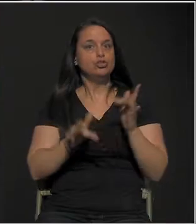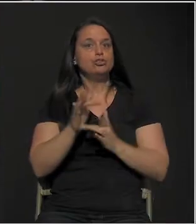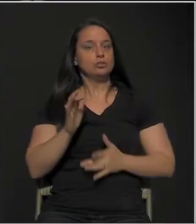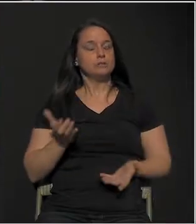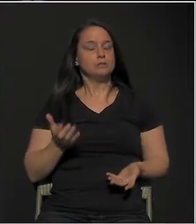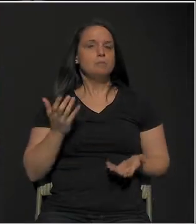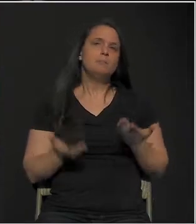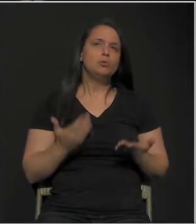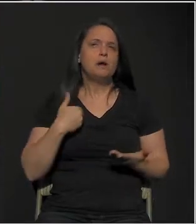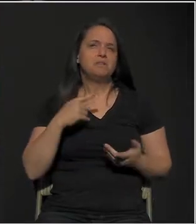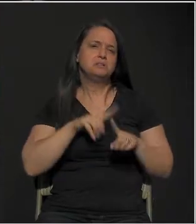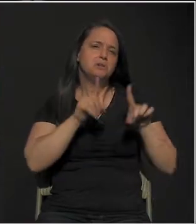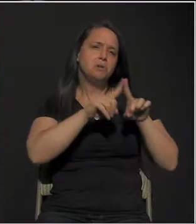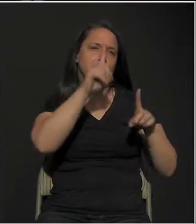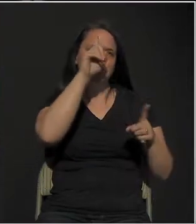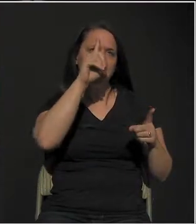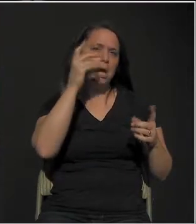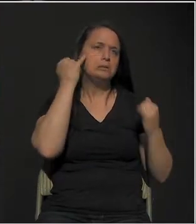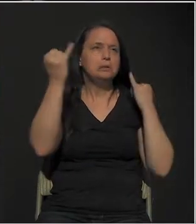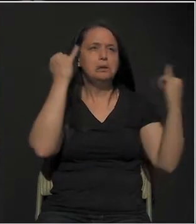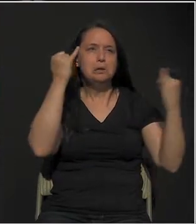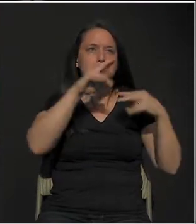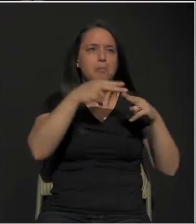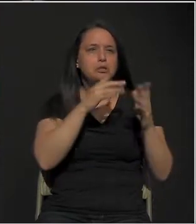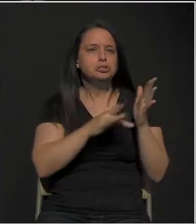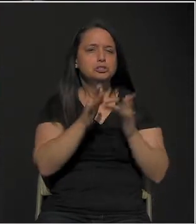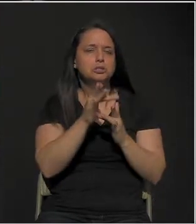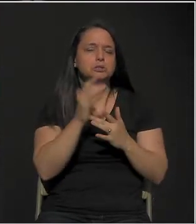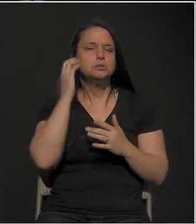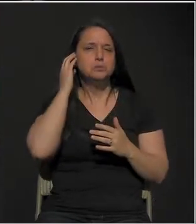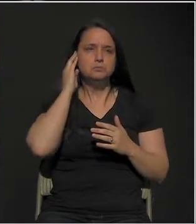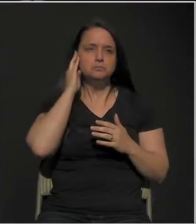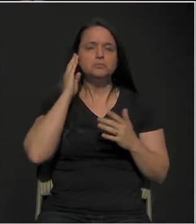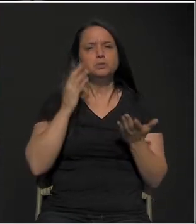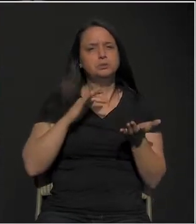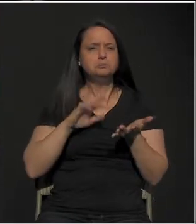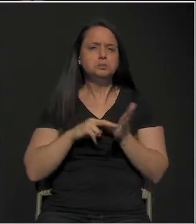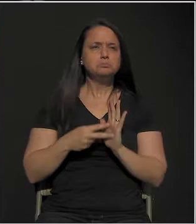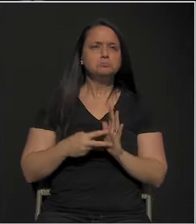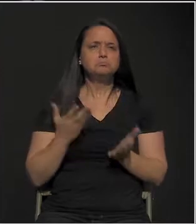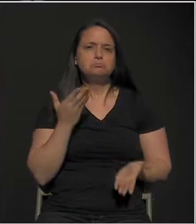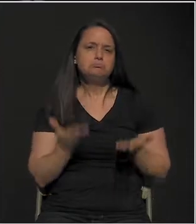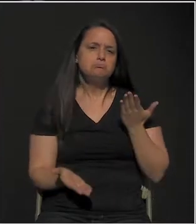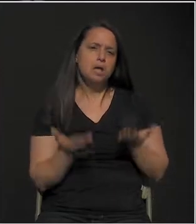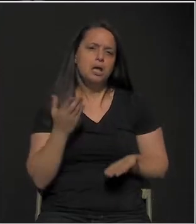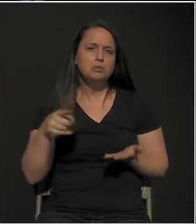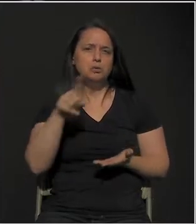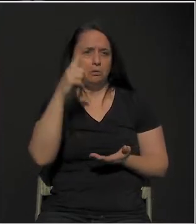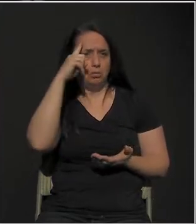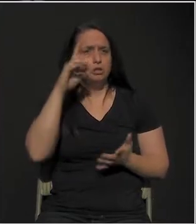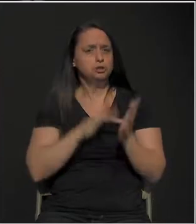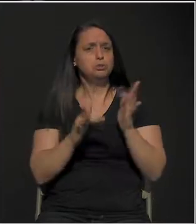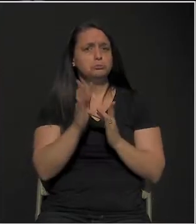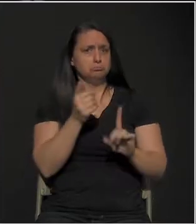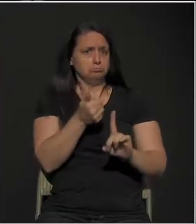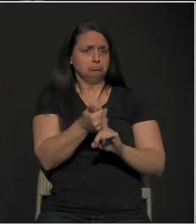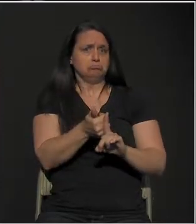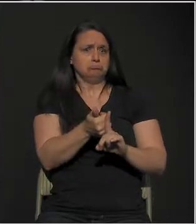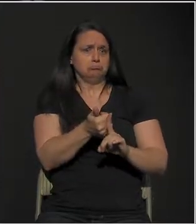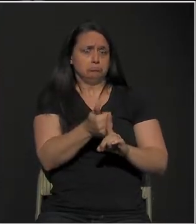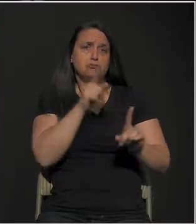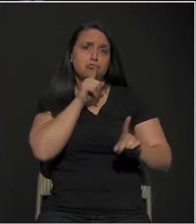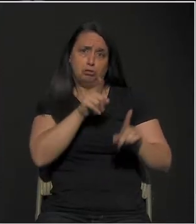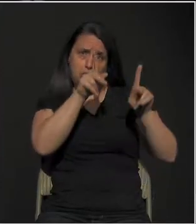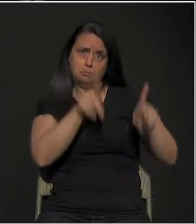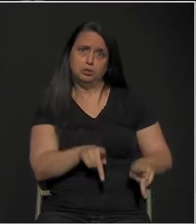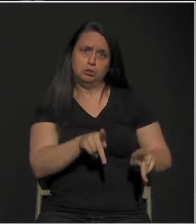ideas about Jesus. So when I say you don't believe in Jesus, what do I mean by that? Maybe you think Jesus was a real person and that, you know, he